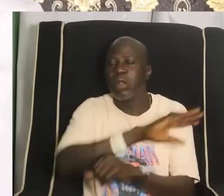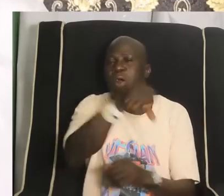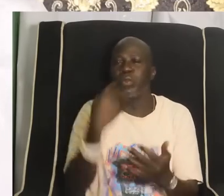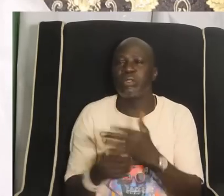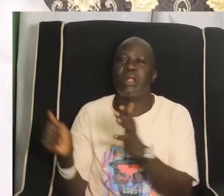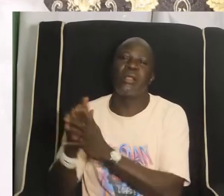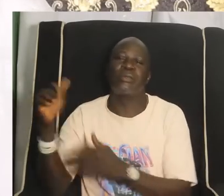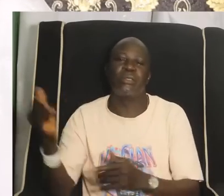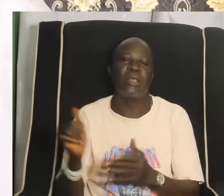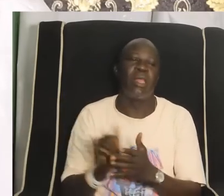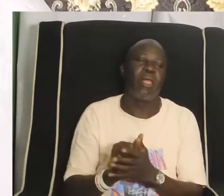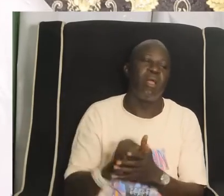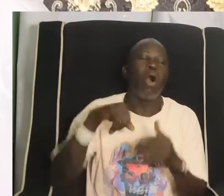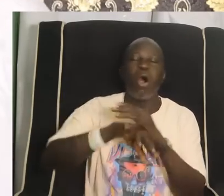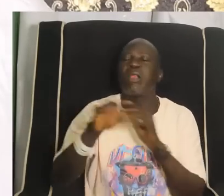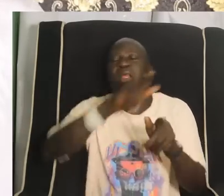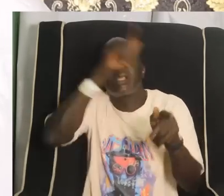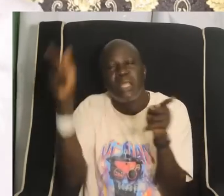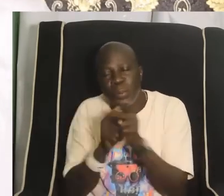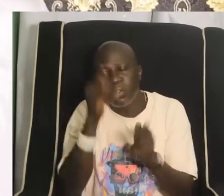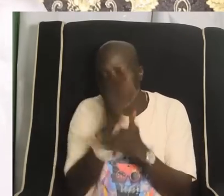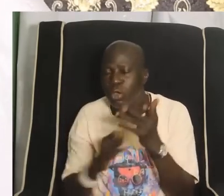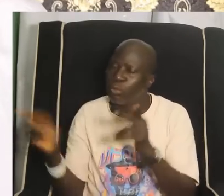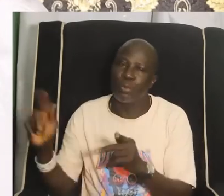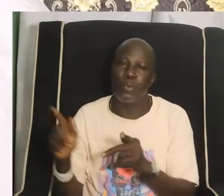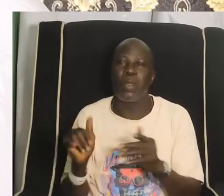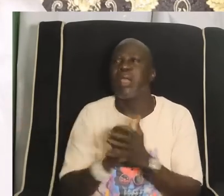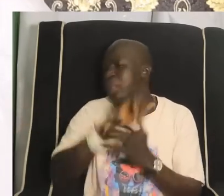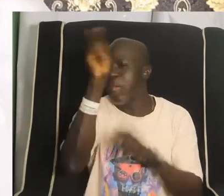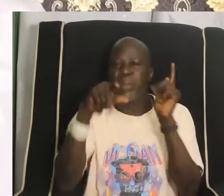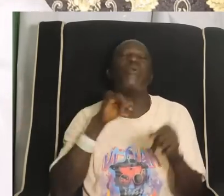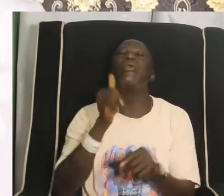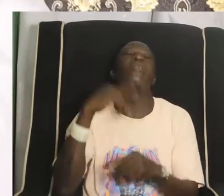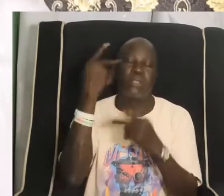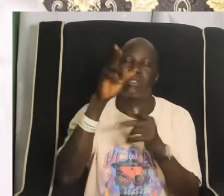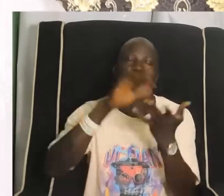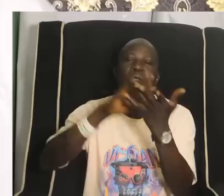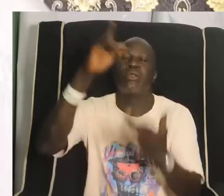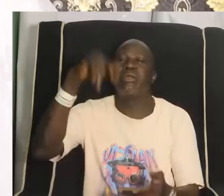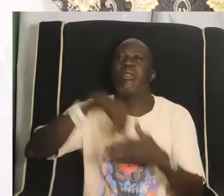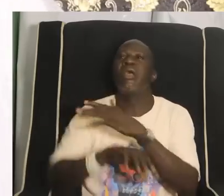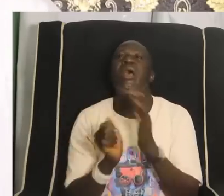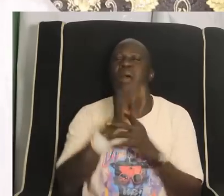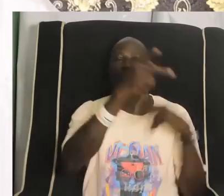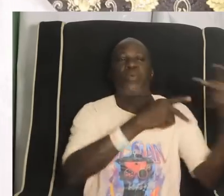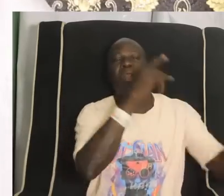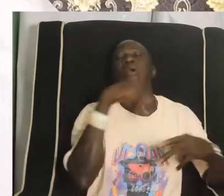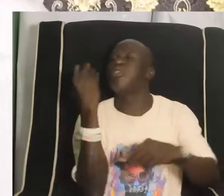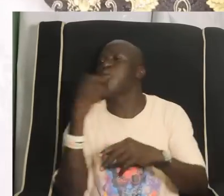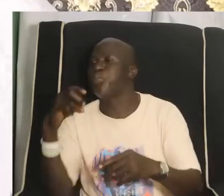or shackles of the elders. Atu osire si papa. Or the page with the elders. Ayo ya yeri ogo. That you don't see your glory. Iwo ni ko soro.